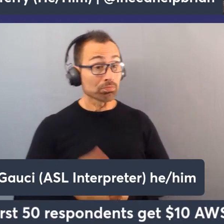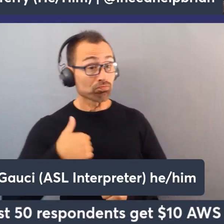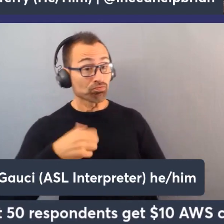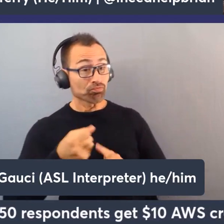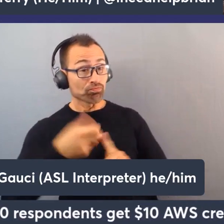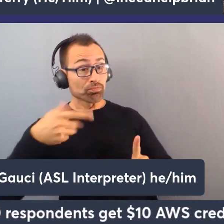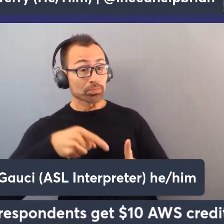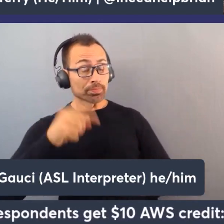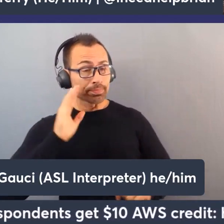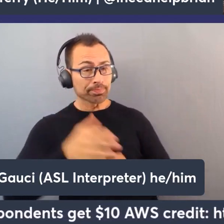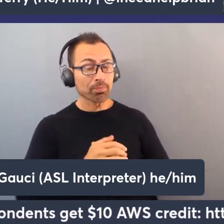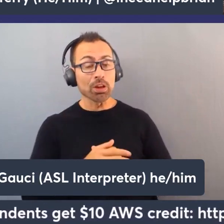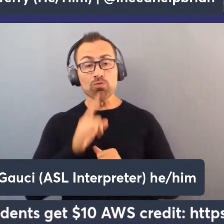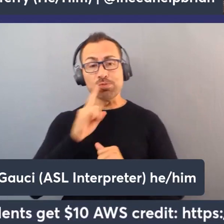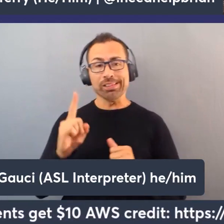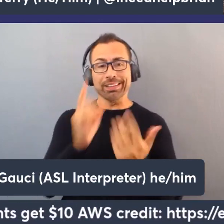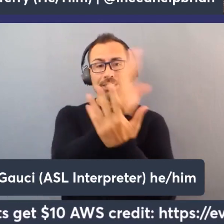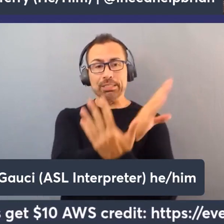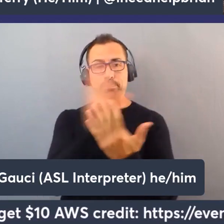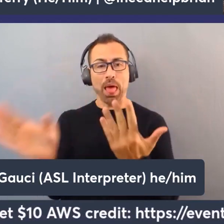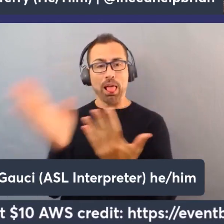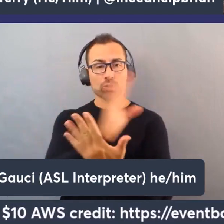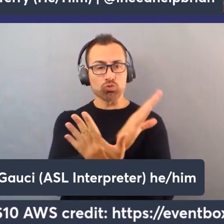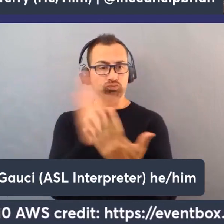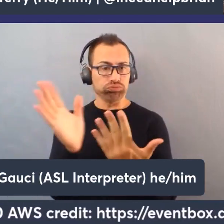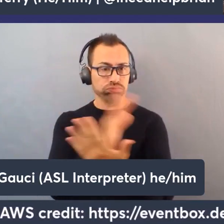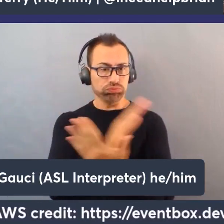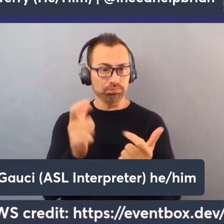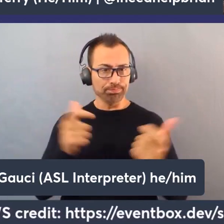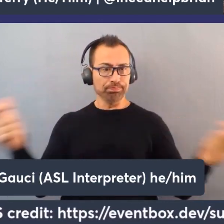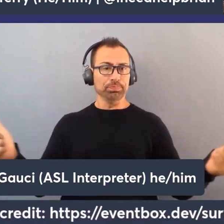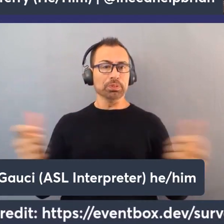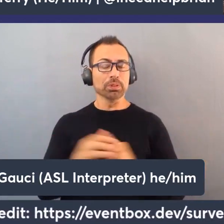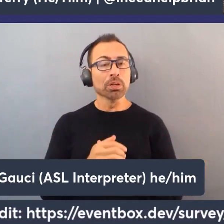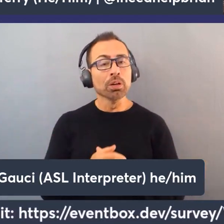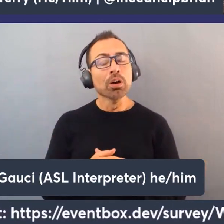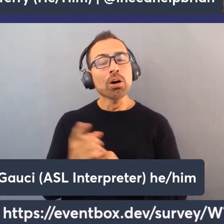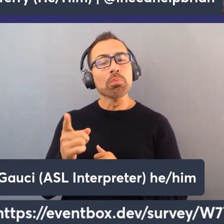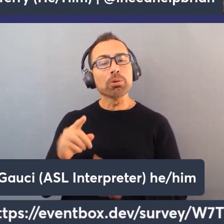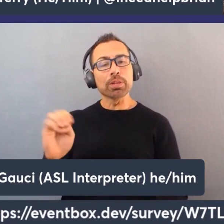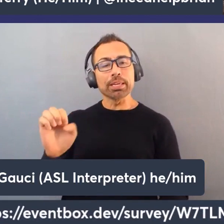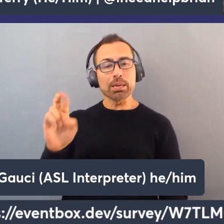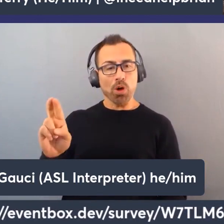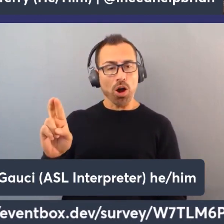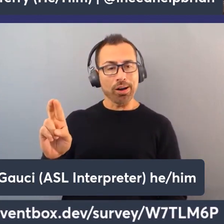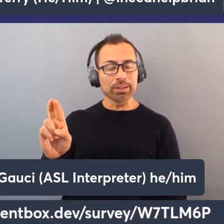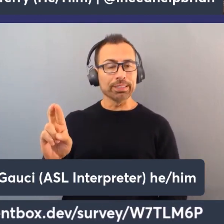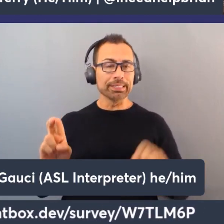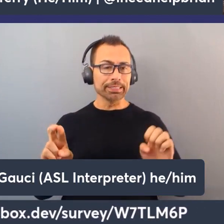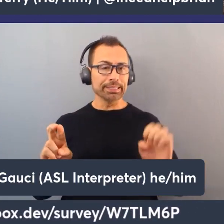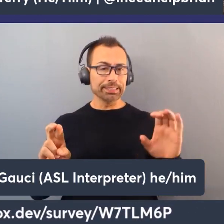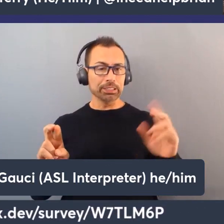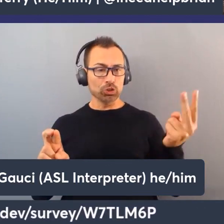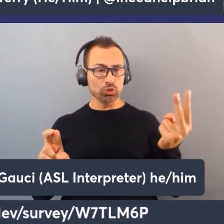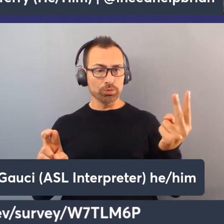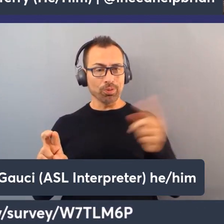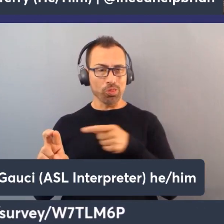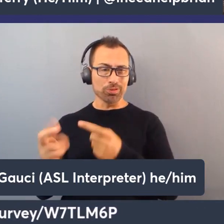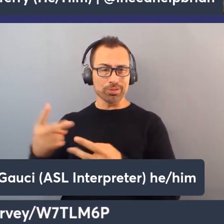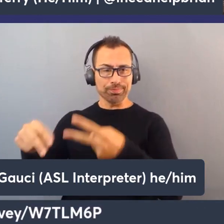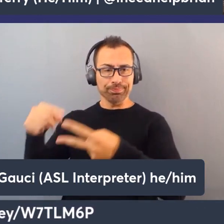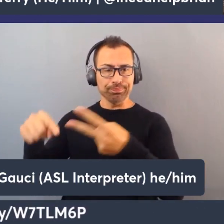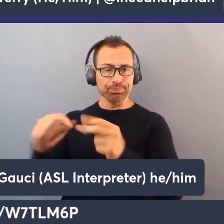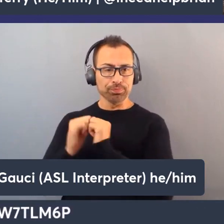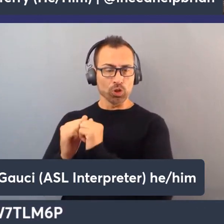a big spectrum. So I mentioned it a little bit earlier, but with EMR and EC2, you have essentially full